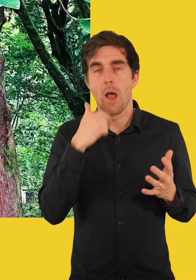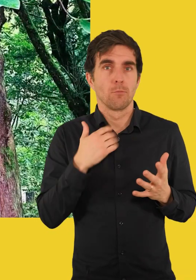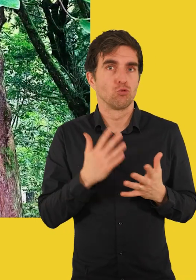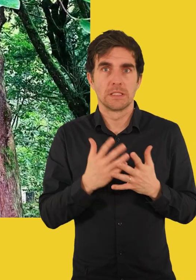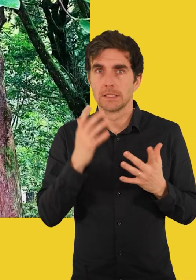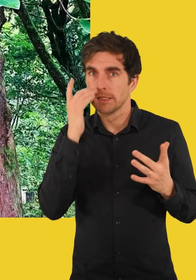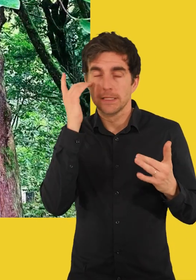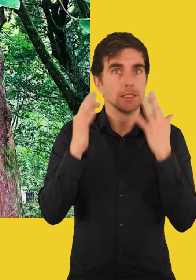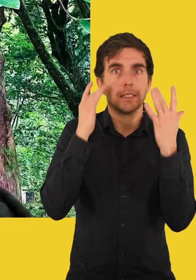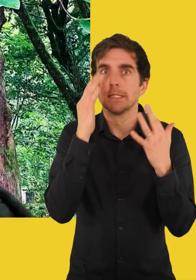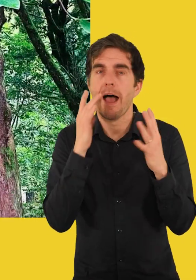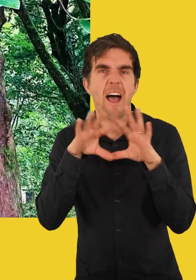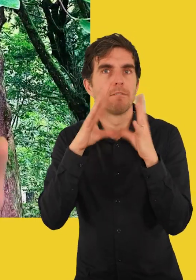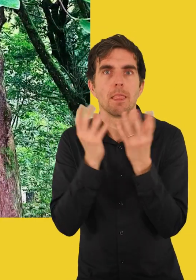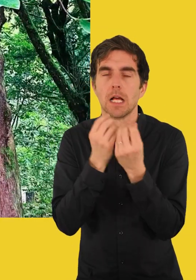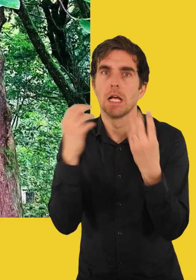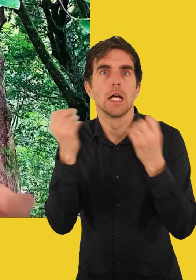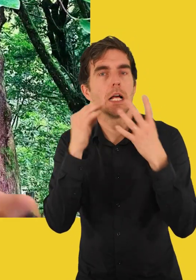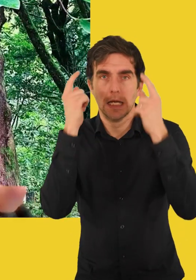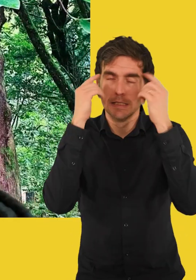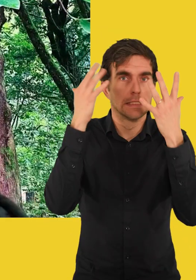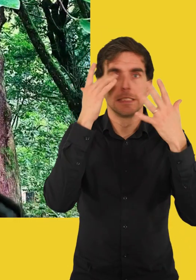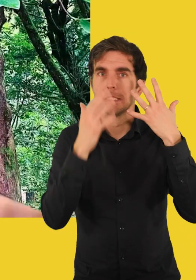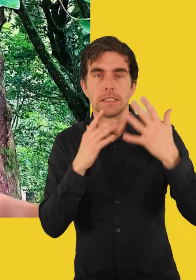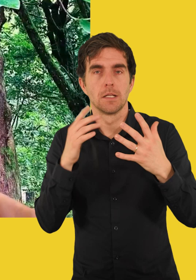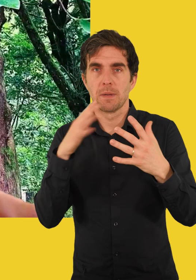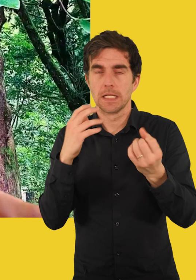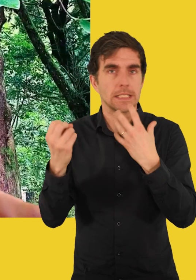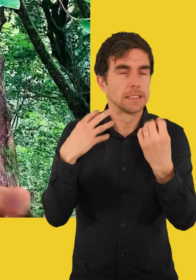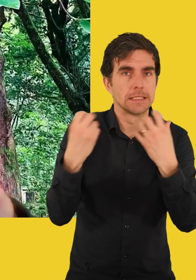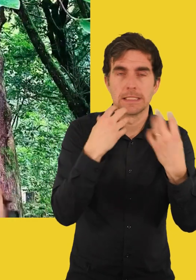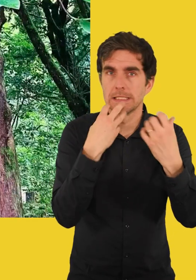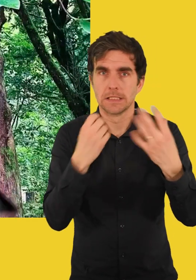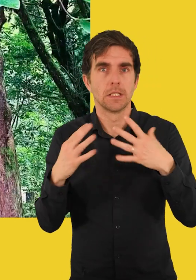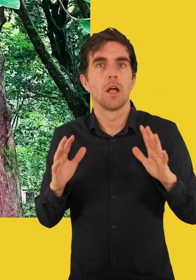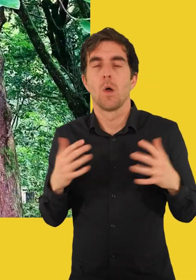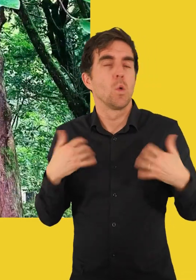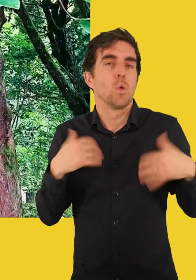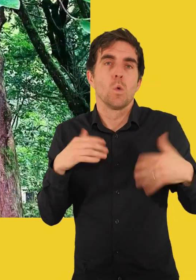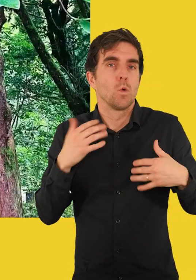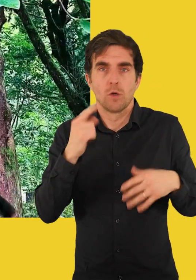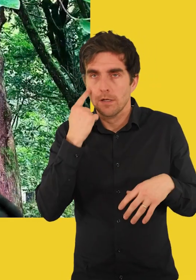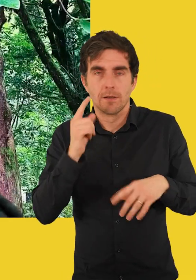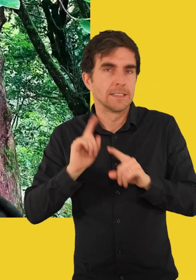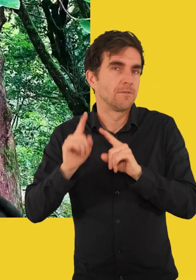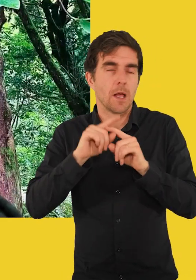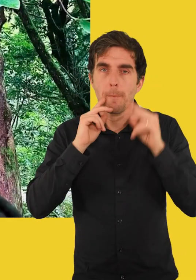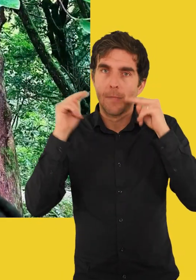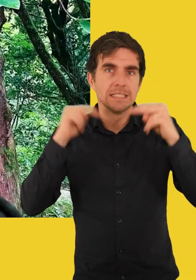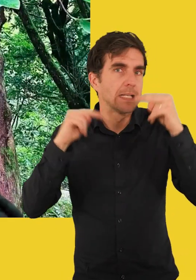I will be really reflecting on everything that you've all said in this session, and just so fascinated to hear all the